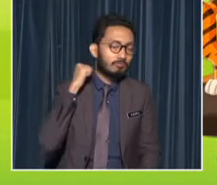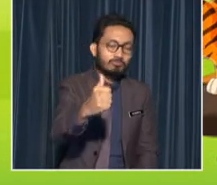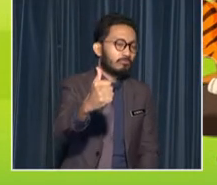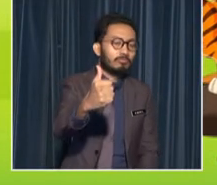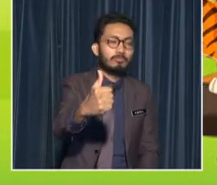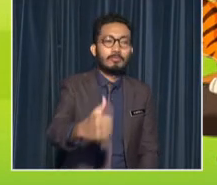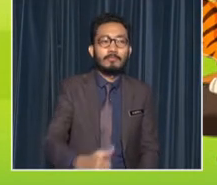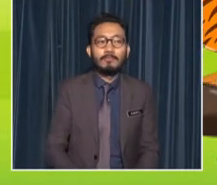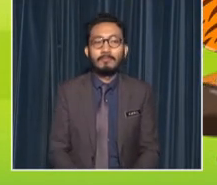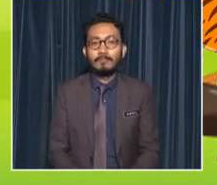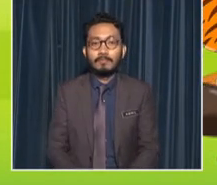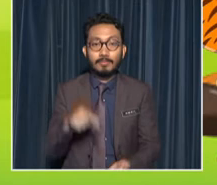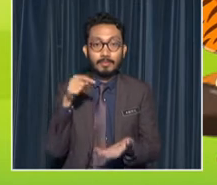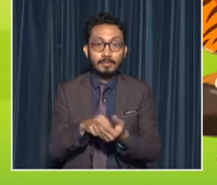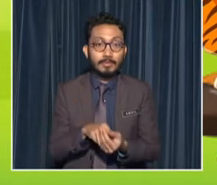Excellent!